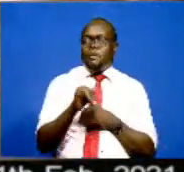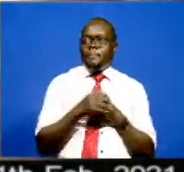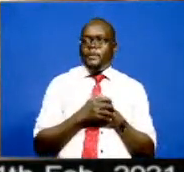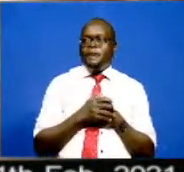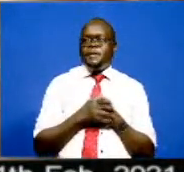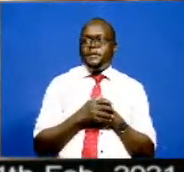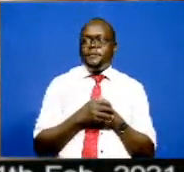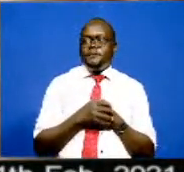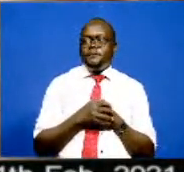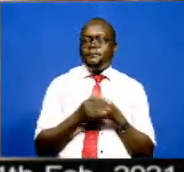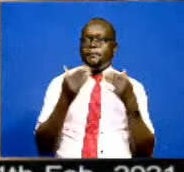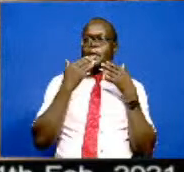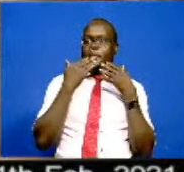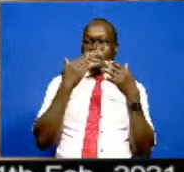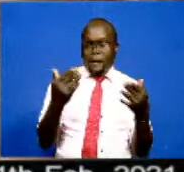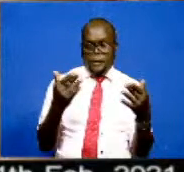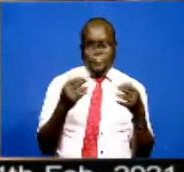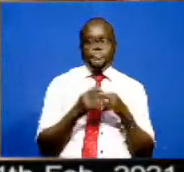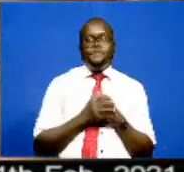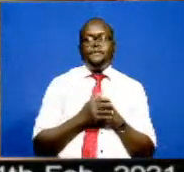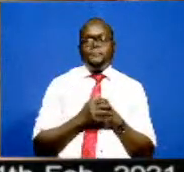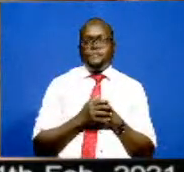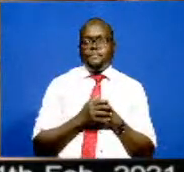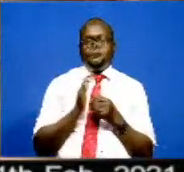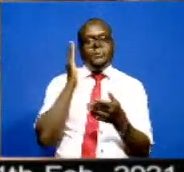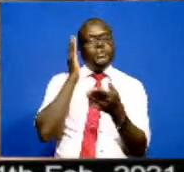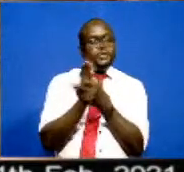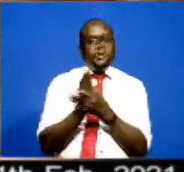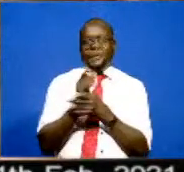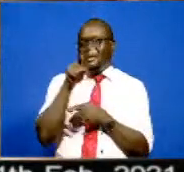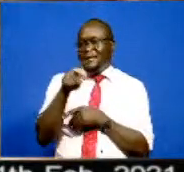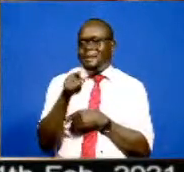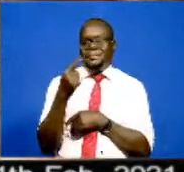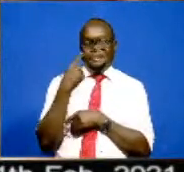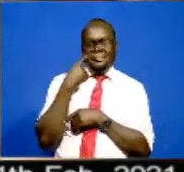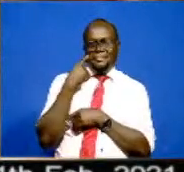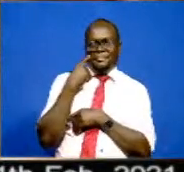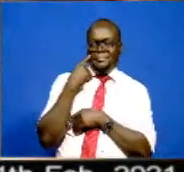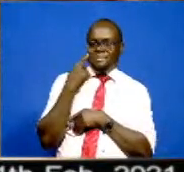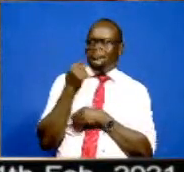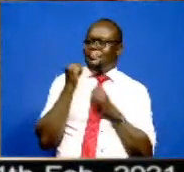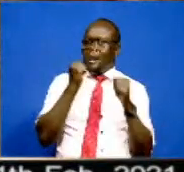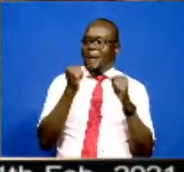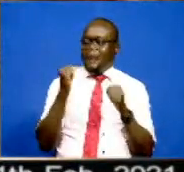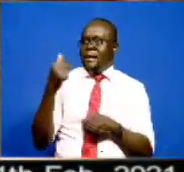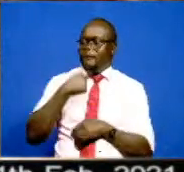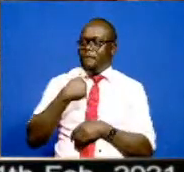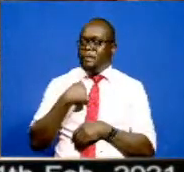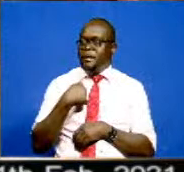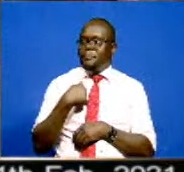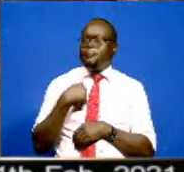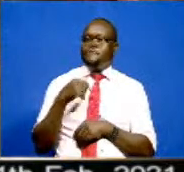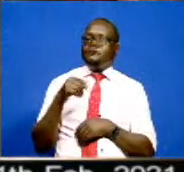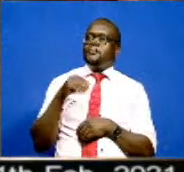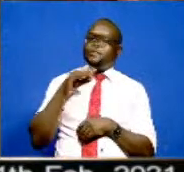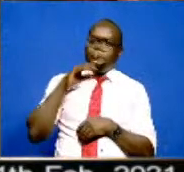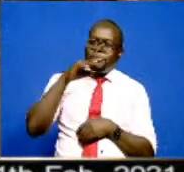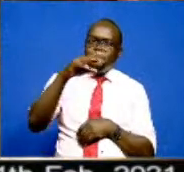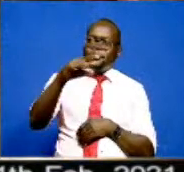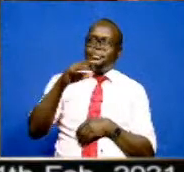Thank you, Mr. Speaker. Mr. Speaker, it's very untidy for me to respond to my whip.